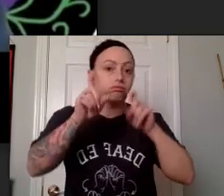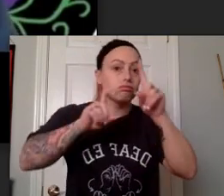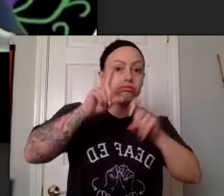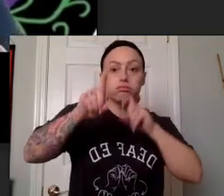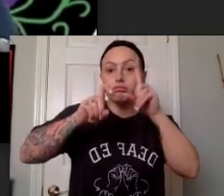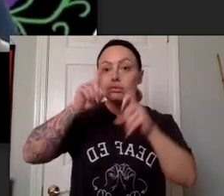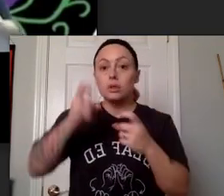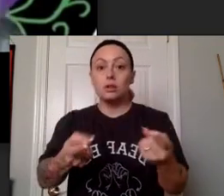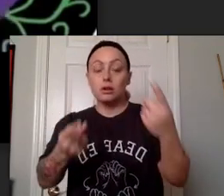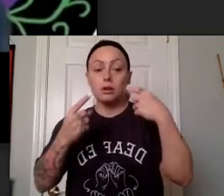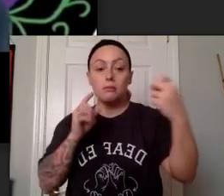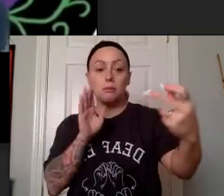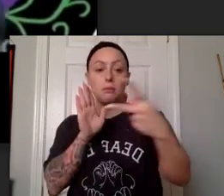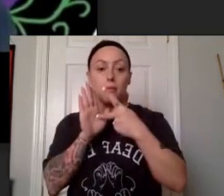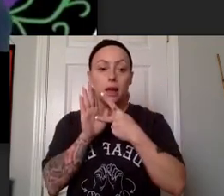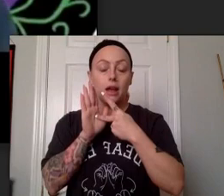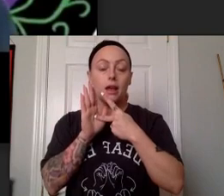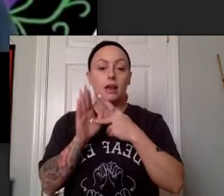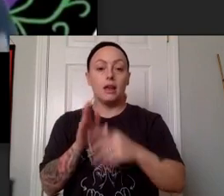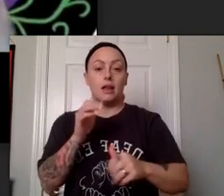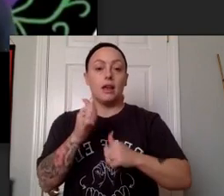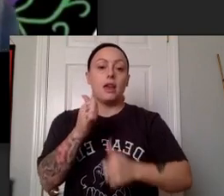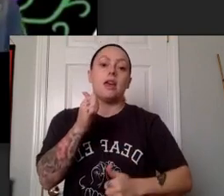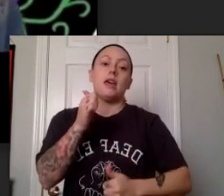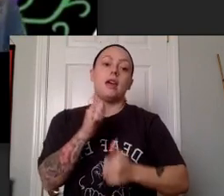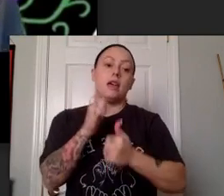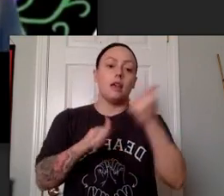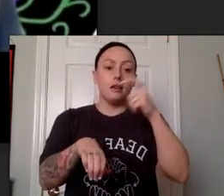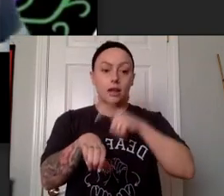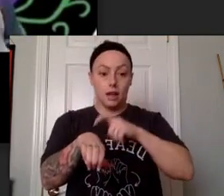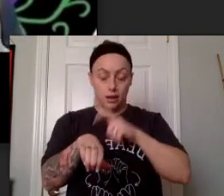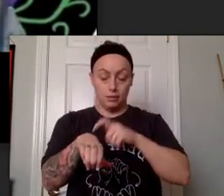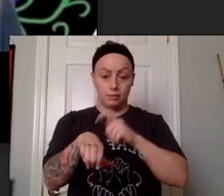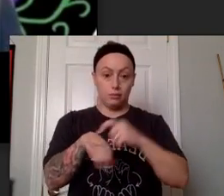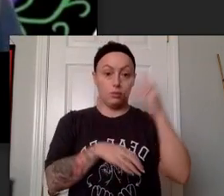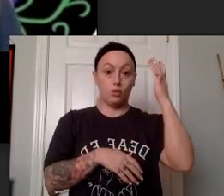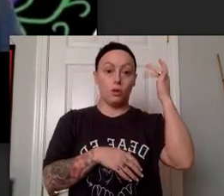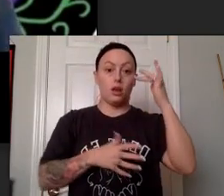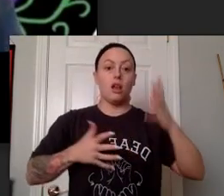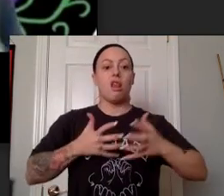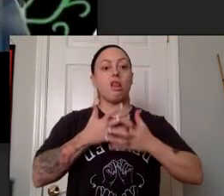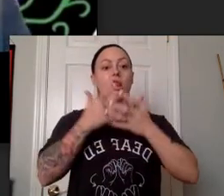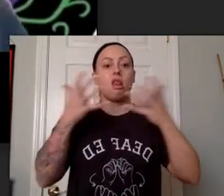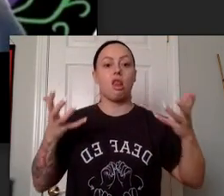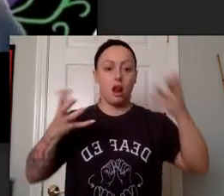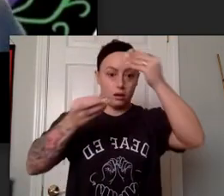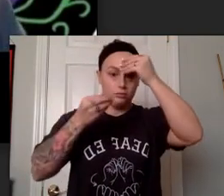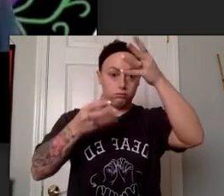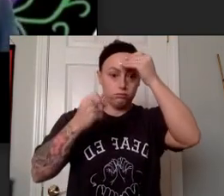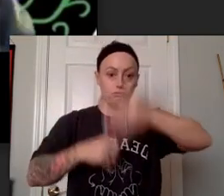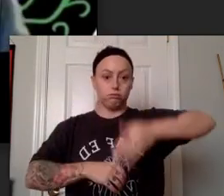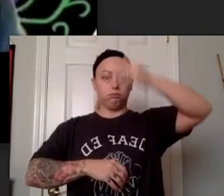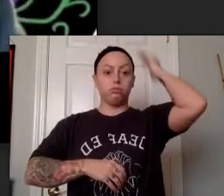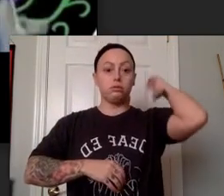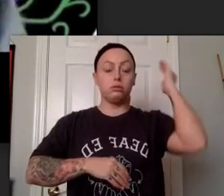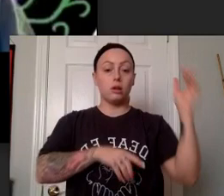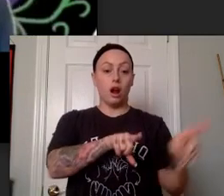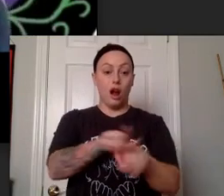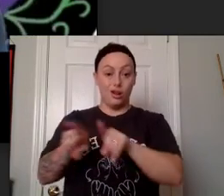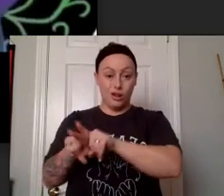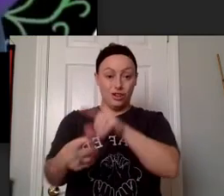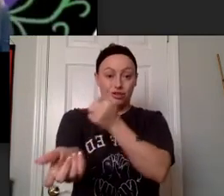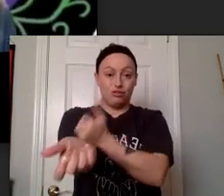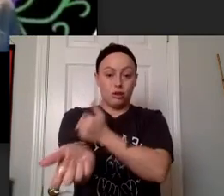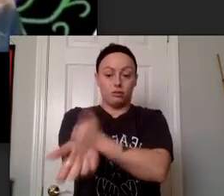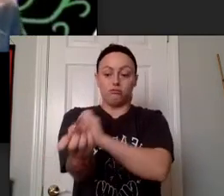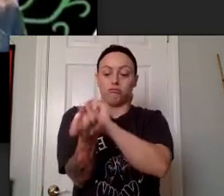time, because not only is it a lot of information to absorb, but drugs are an ever-changing landscape.